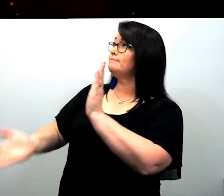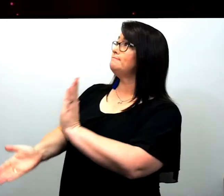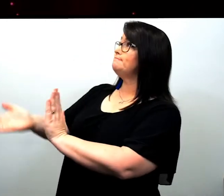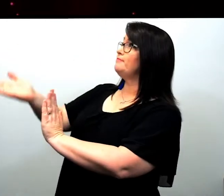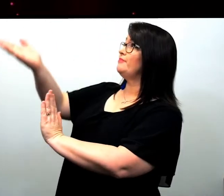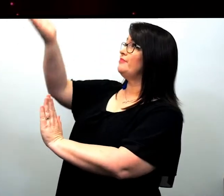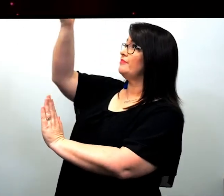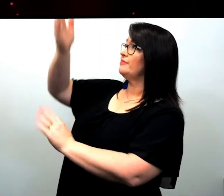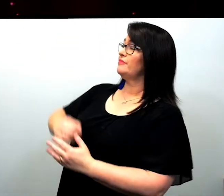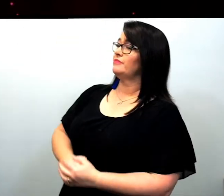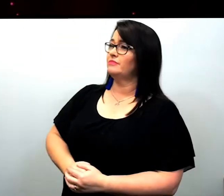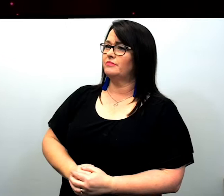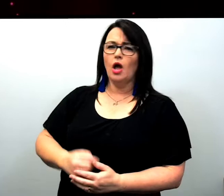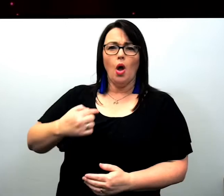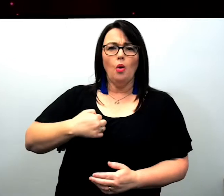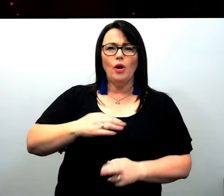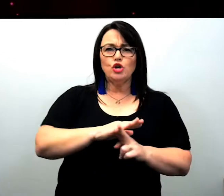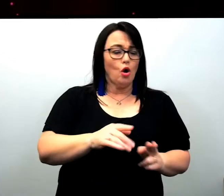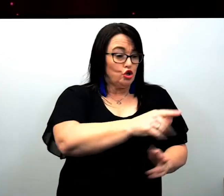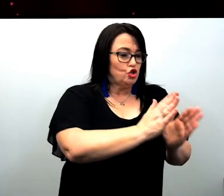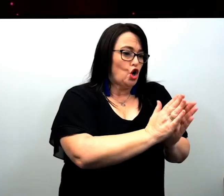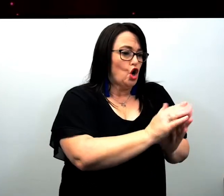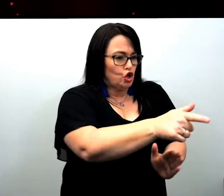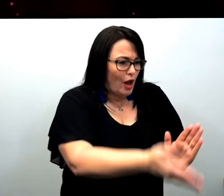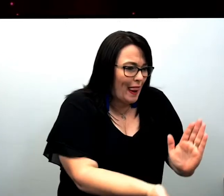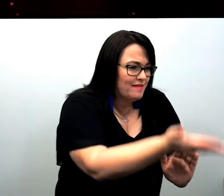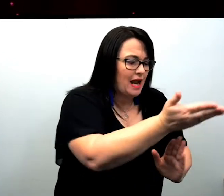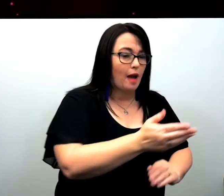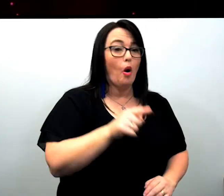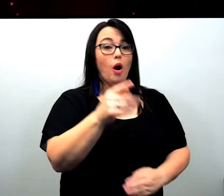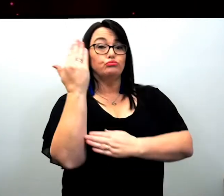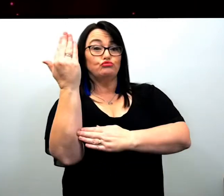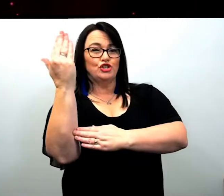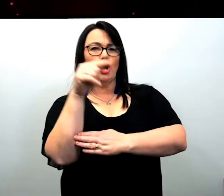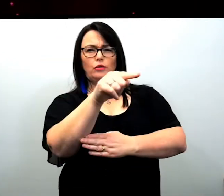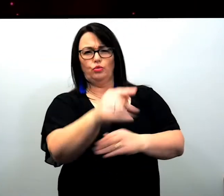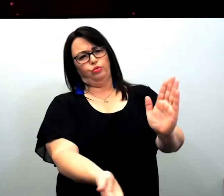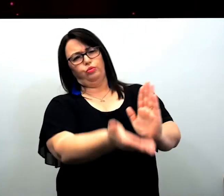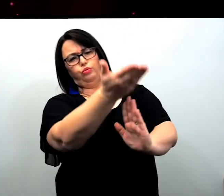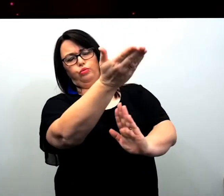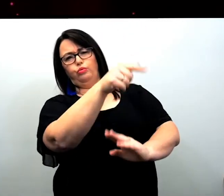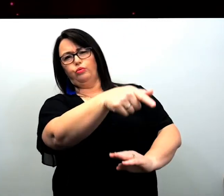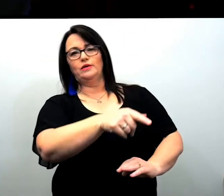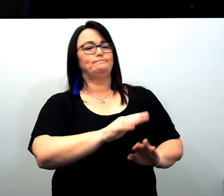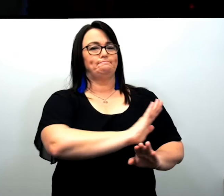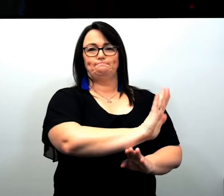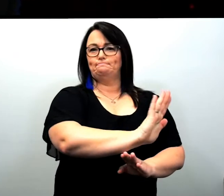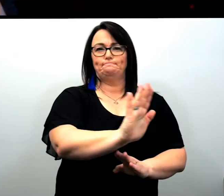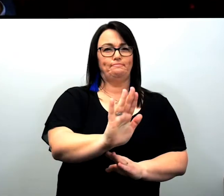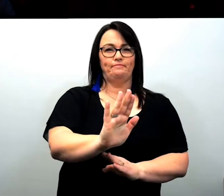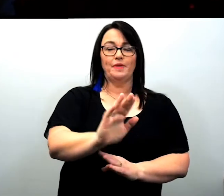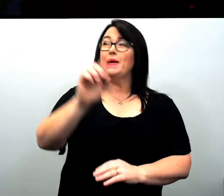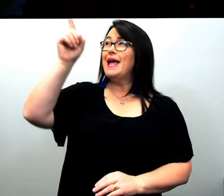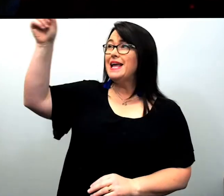a name of a church. We don't lift up a name of a preacher because none of them will save you. But we lift up a name that's above every name. The